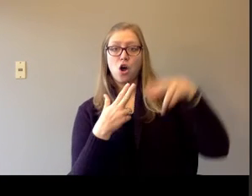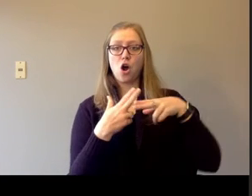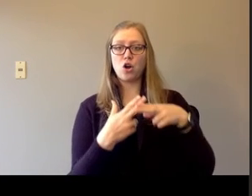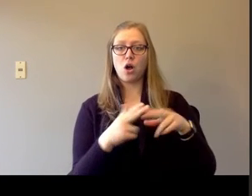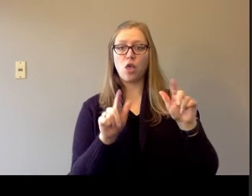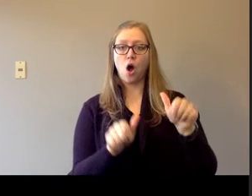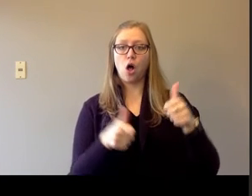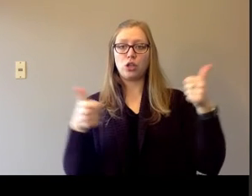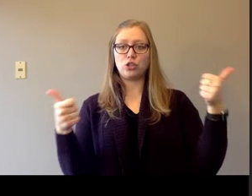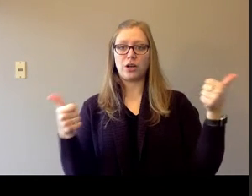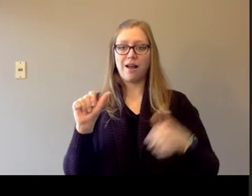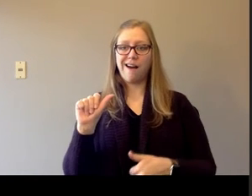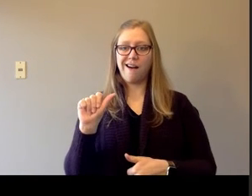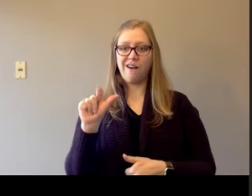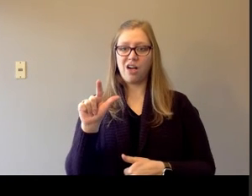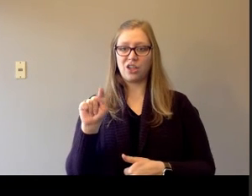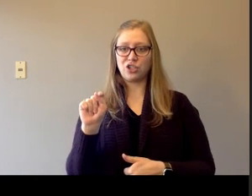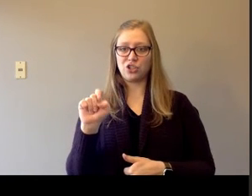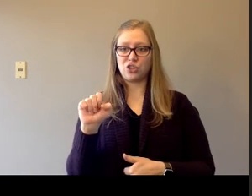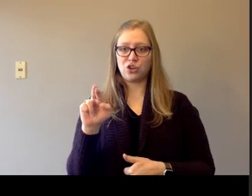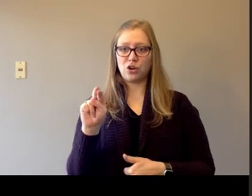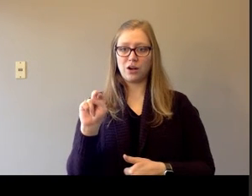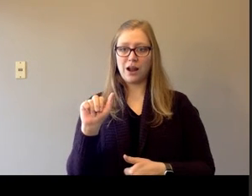congruent. So I know that